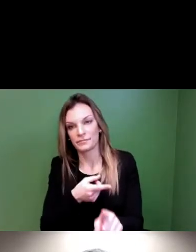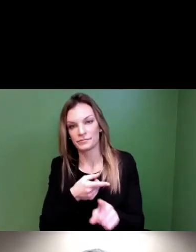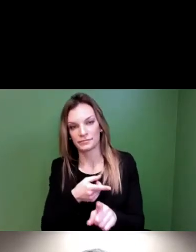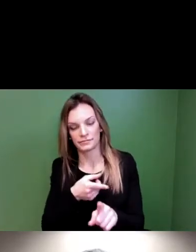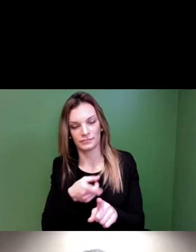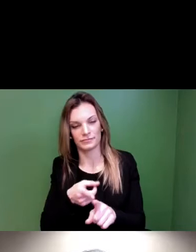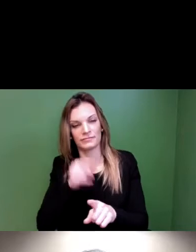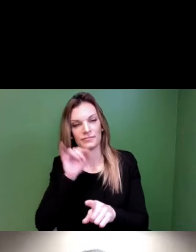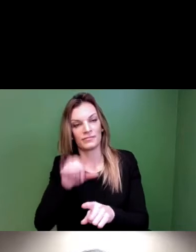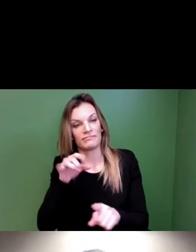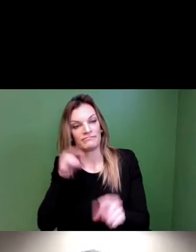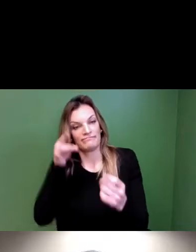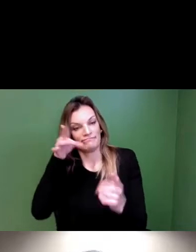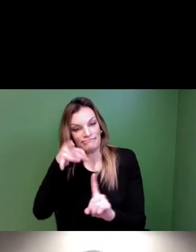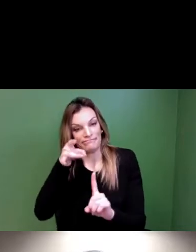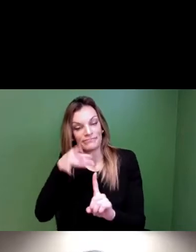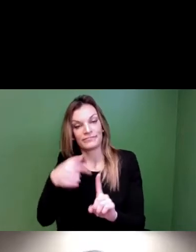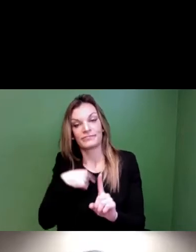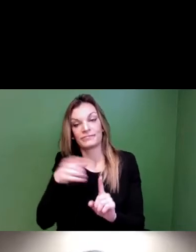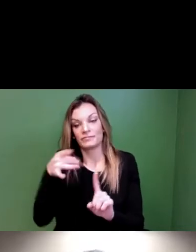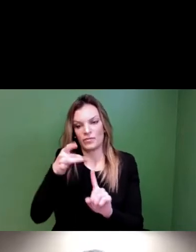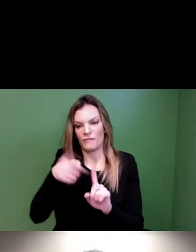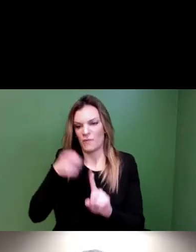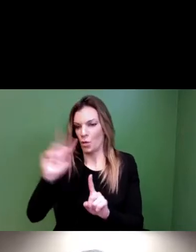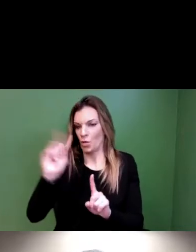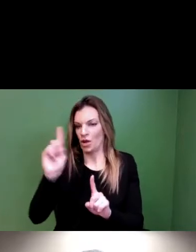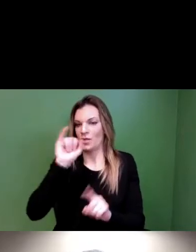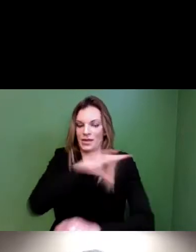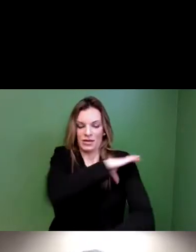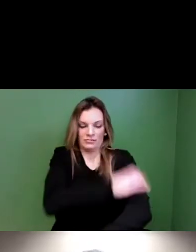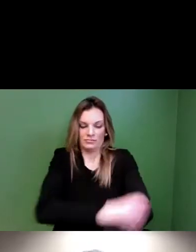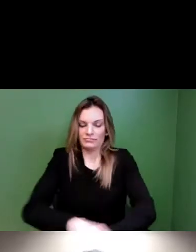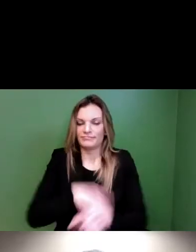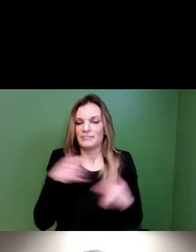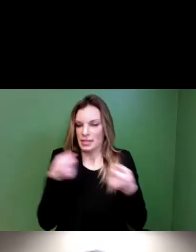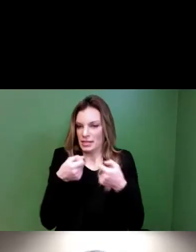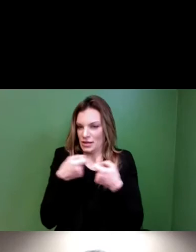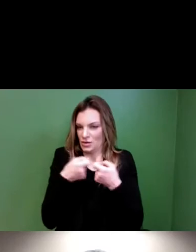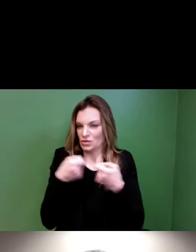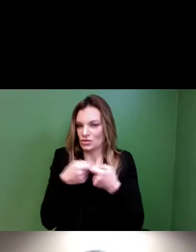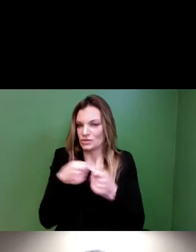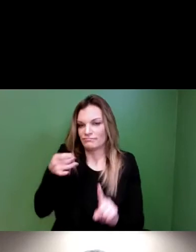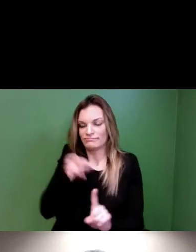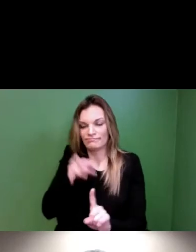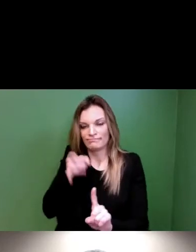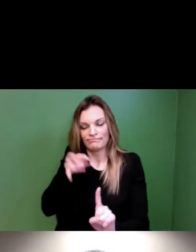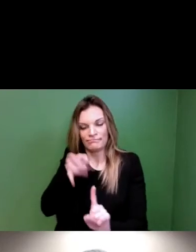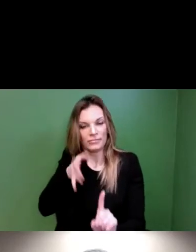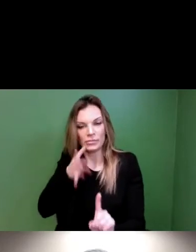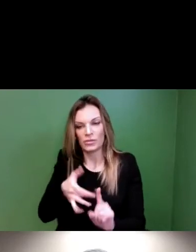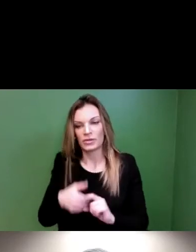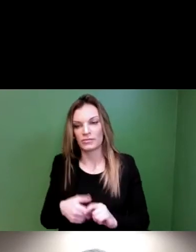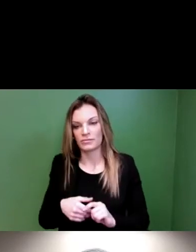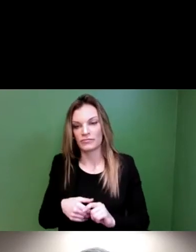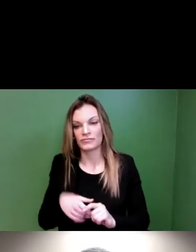signals that come from the electrical stimulation sleeve and stimulating your